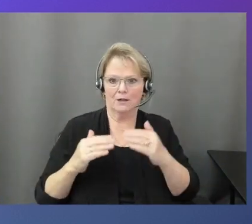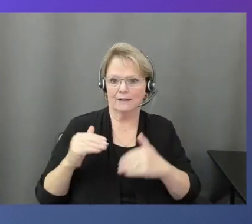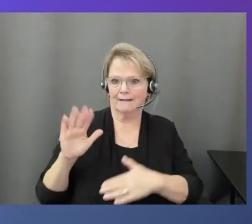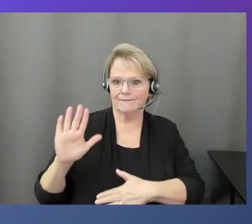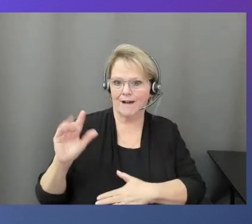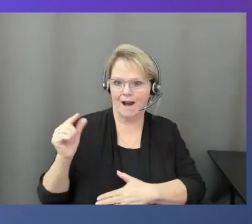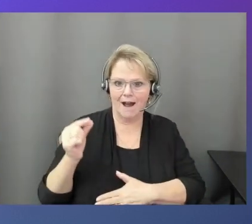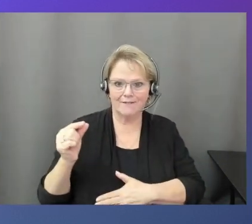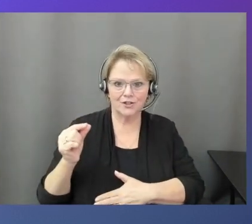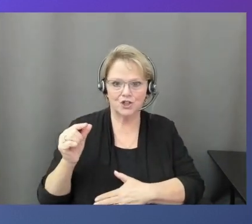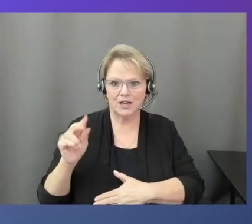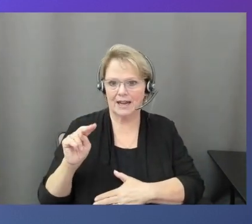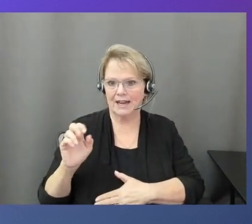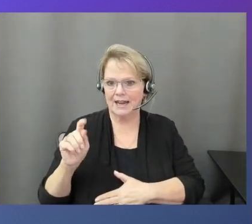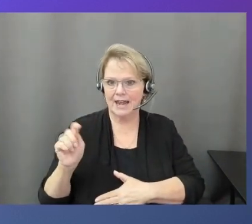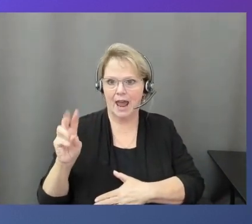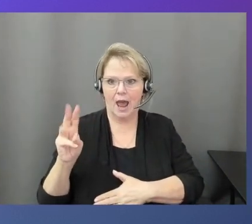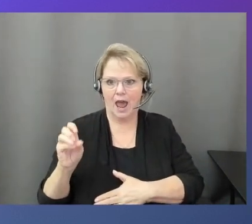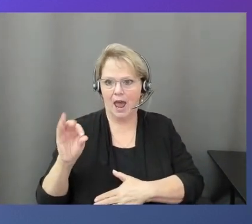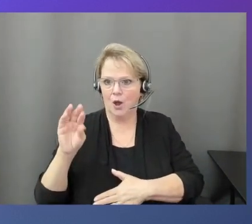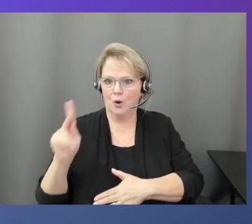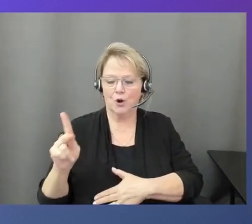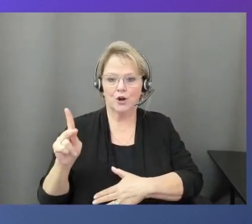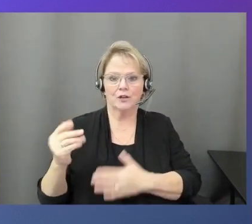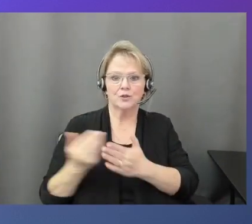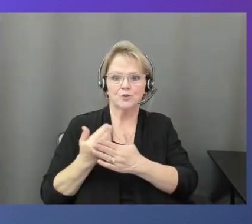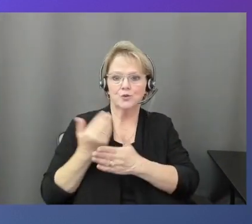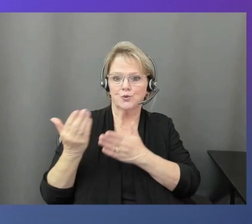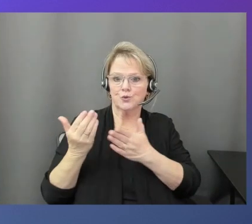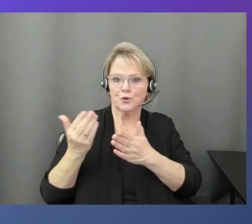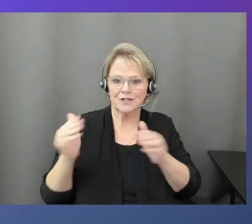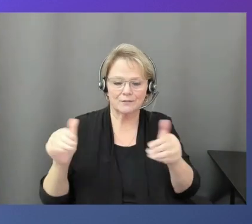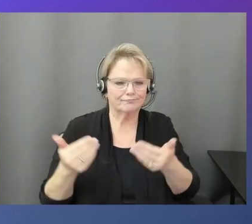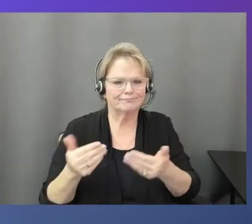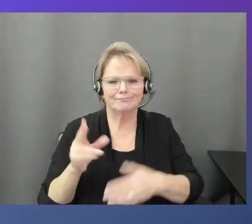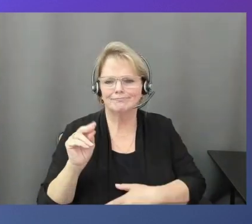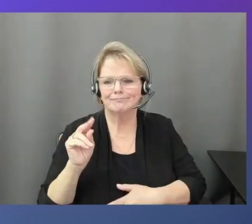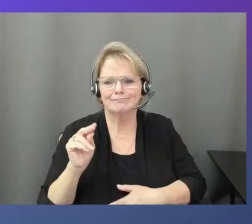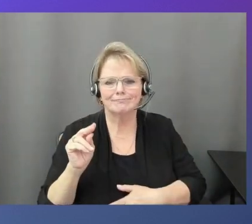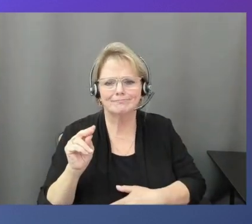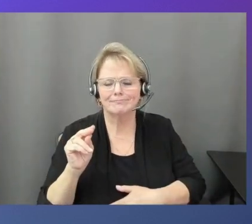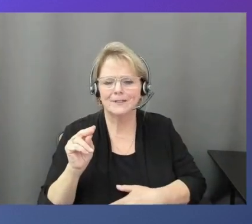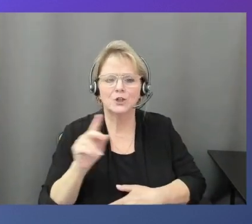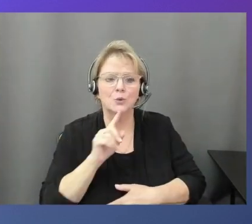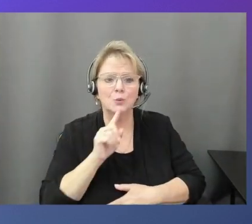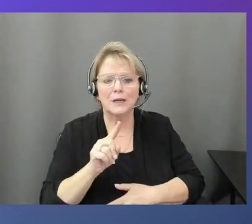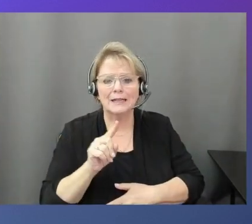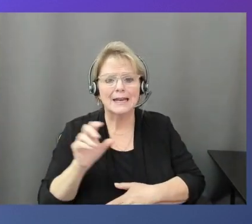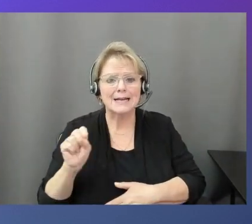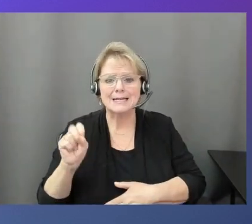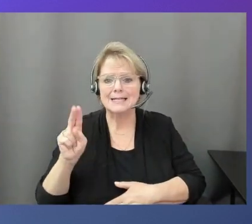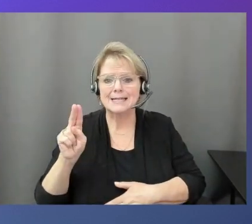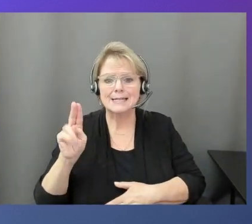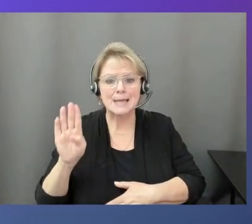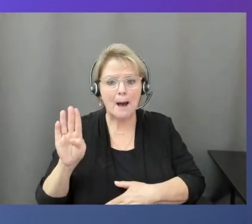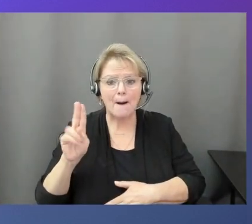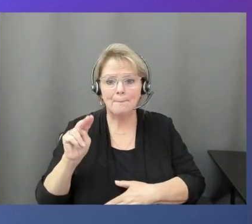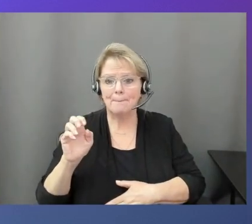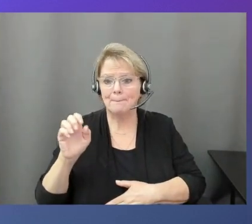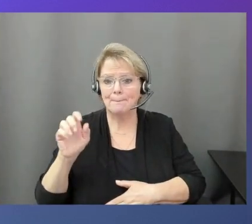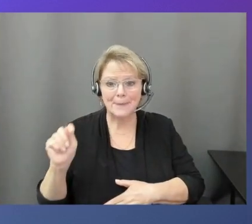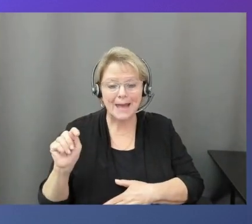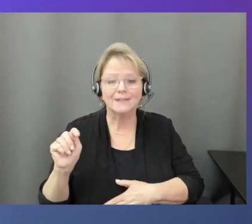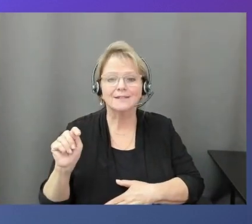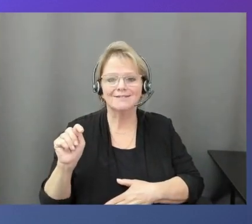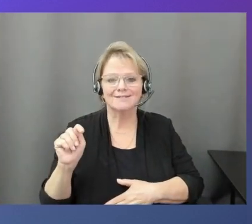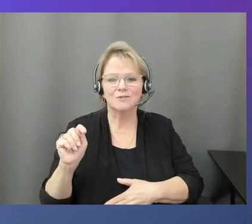service introduction. At the end of the day, it's just another subnet. And we'll see that as we walk through a quick demo later. That sounds awesome. I mean, we're talking